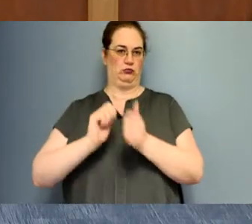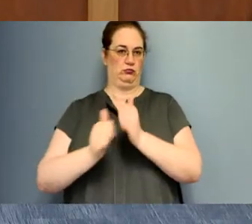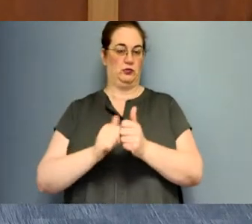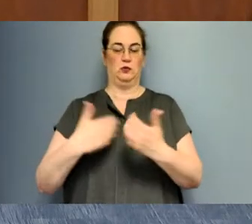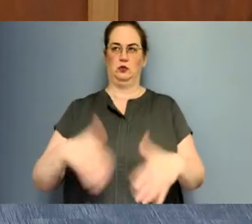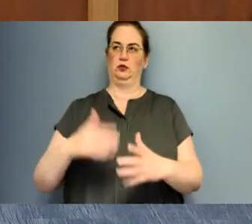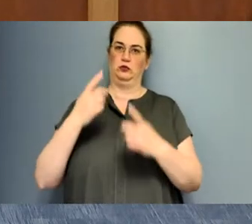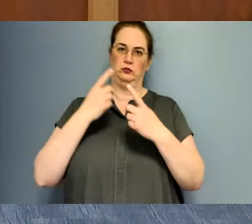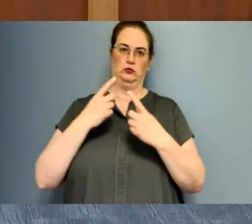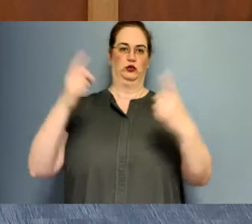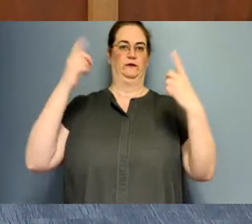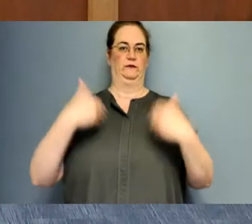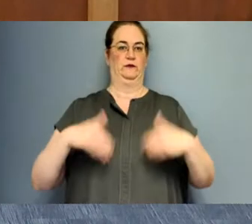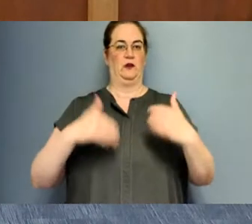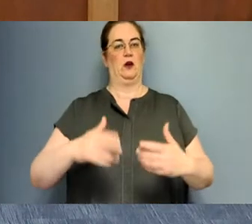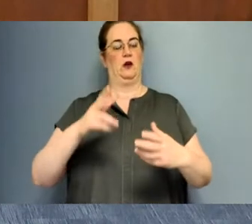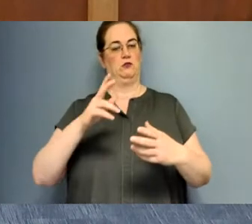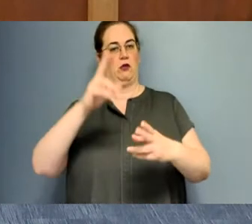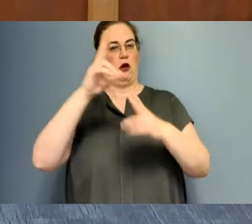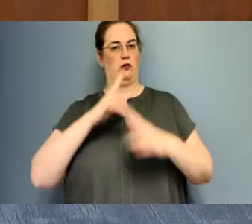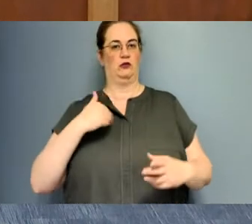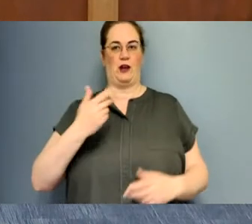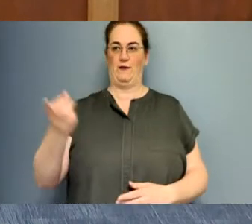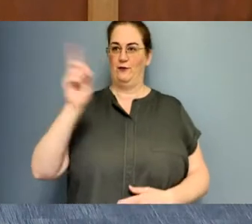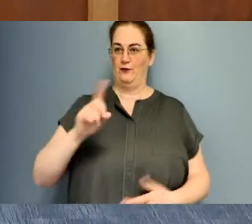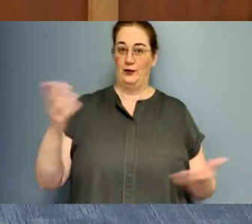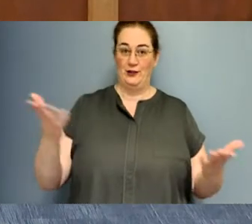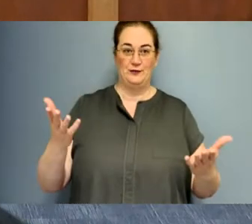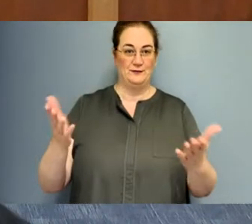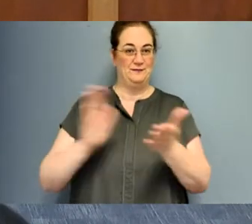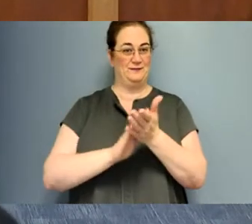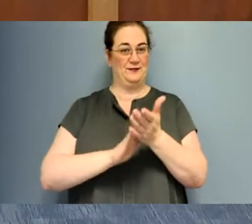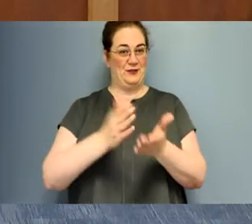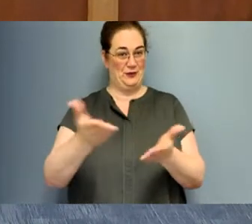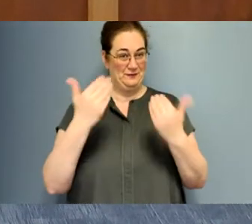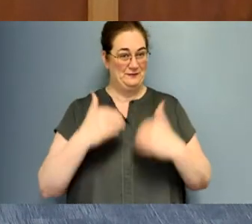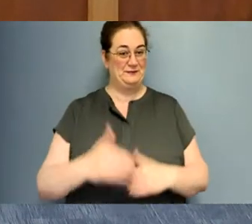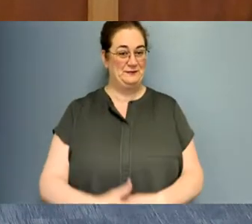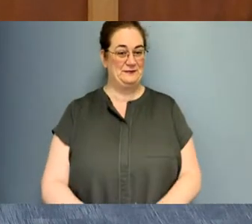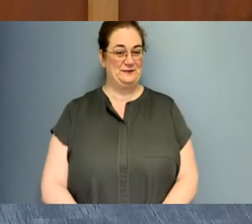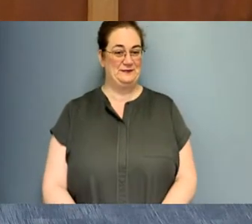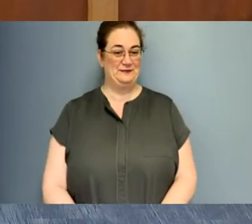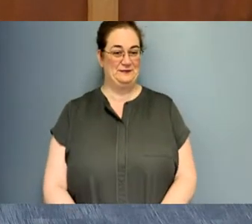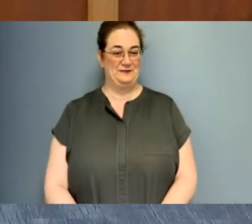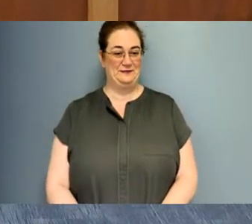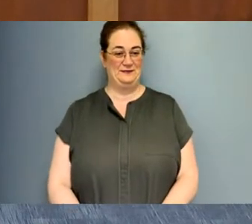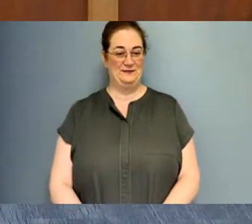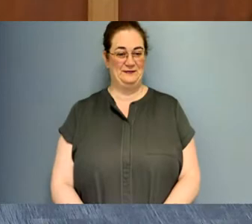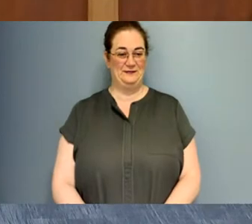are honored to have Sanaya here, and we have a commendation for you. She said she wanted to speak.